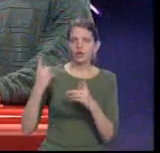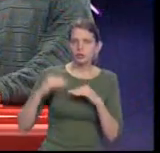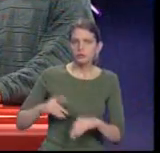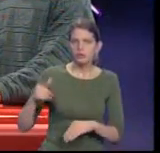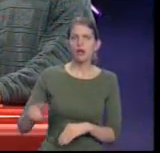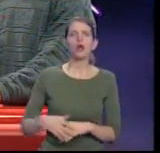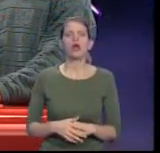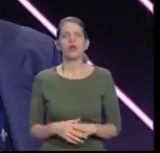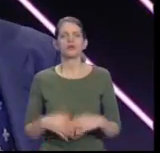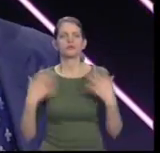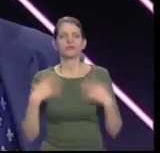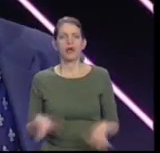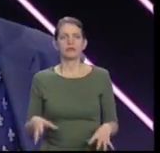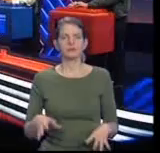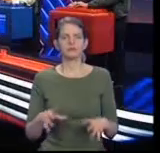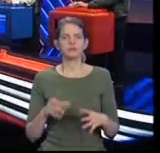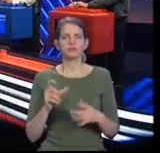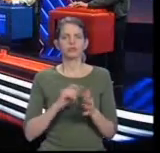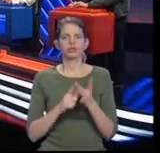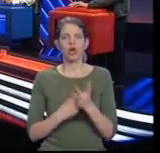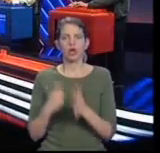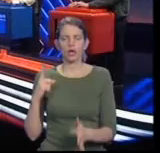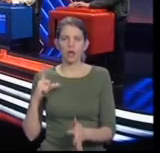Susan's got it. Dress circle. It is dress circle.